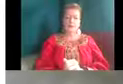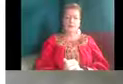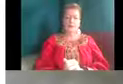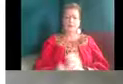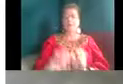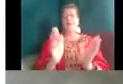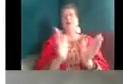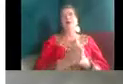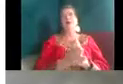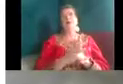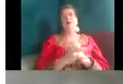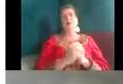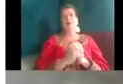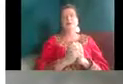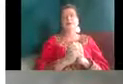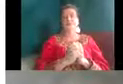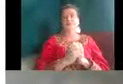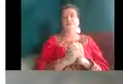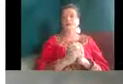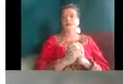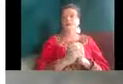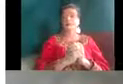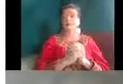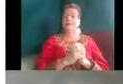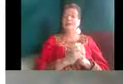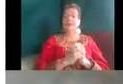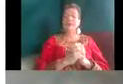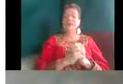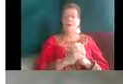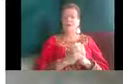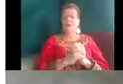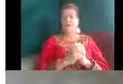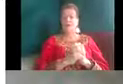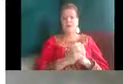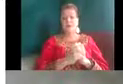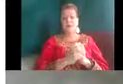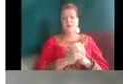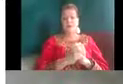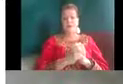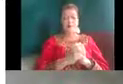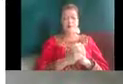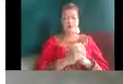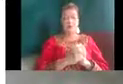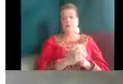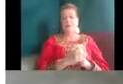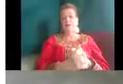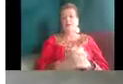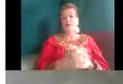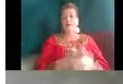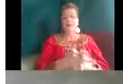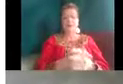and the link is here and by the way gosh i should have started this i'm sorry i'm happily send my slides so you don't necessarily need to take notes